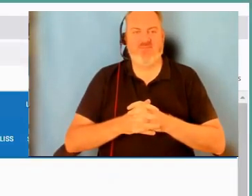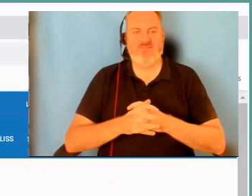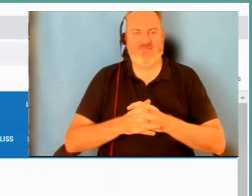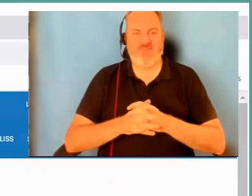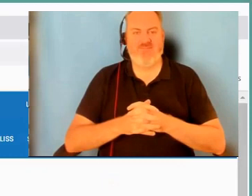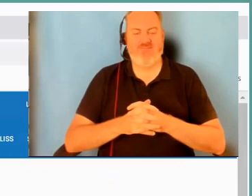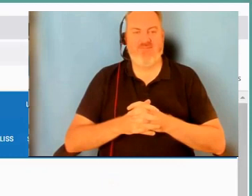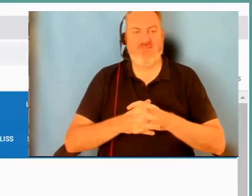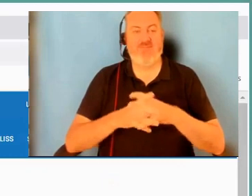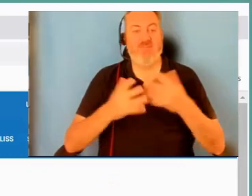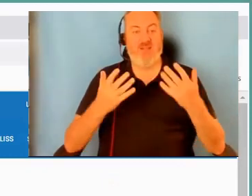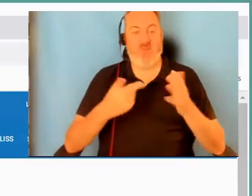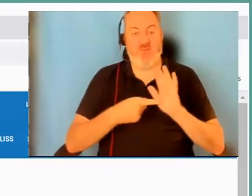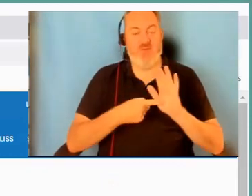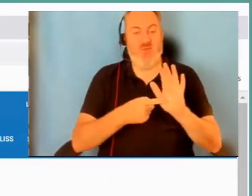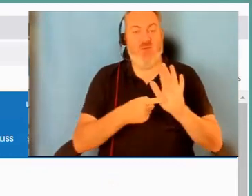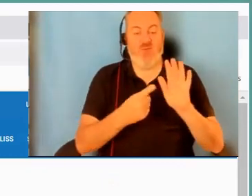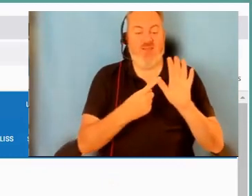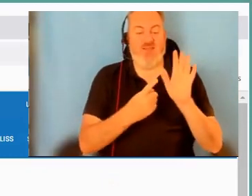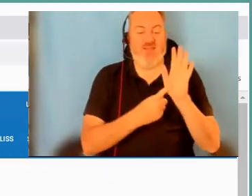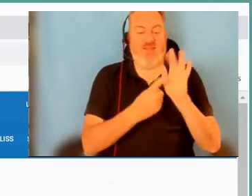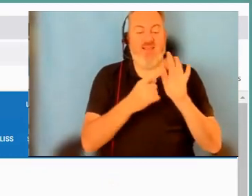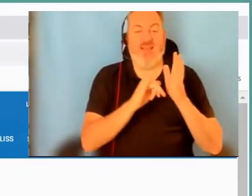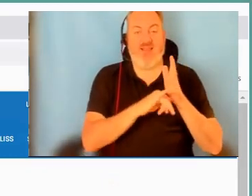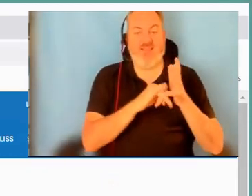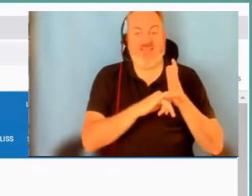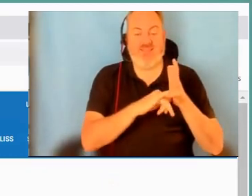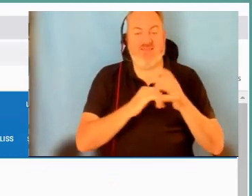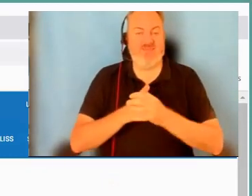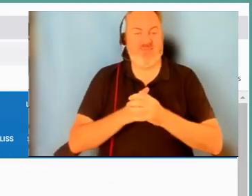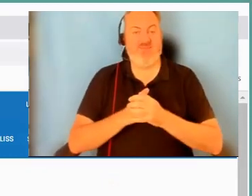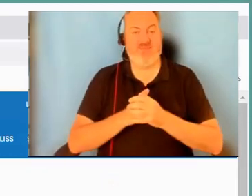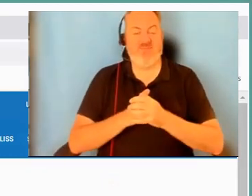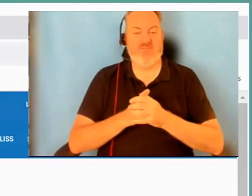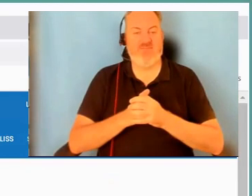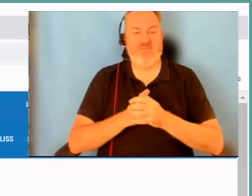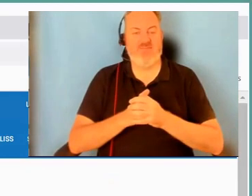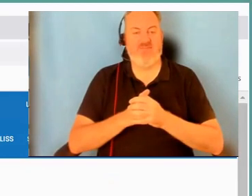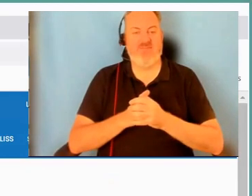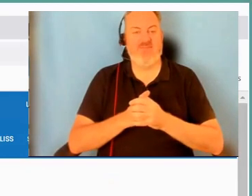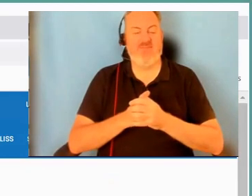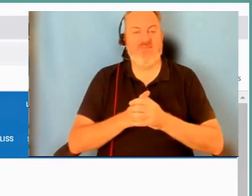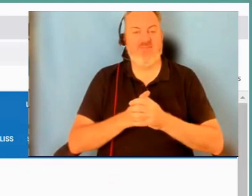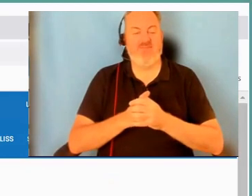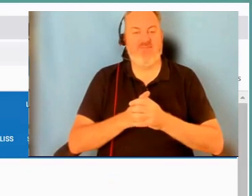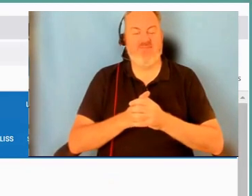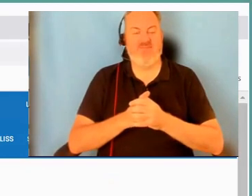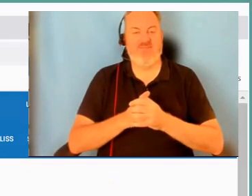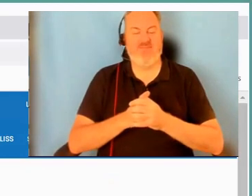So what I'm going to do is I'm going to run through Alice to start off with. So if you'd like, you can get